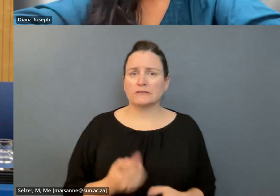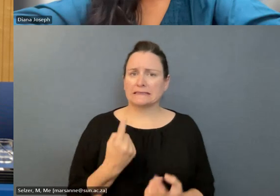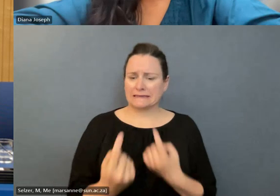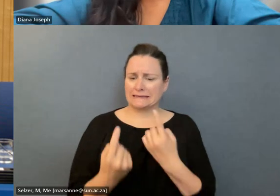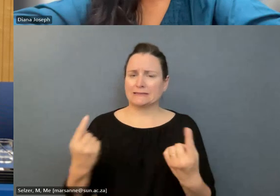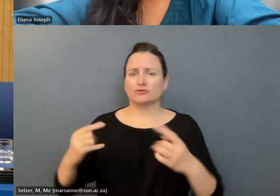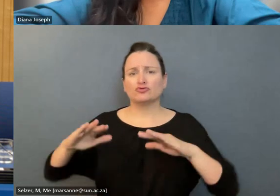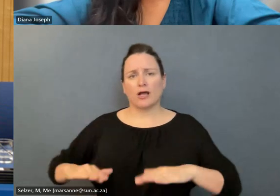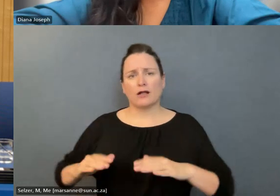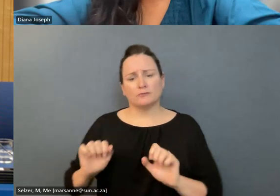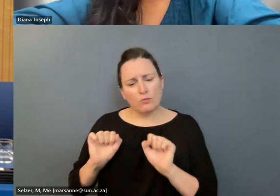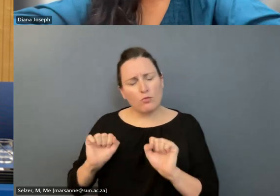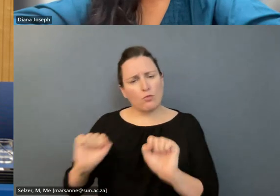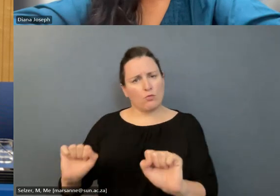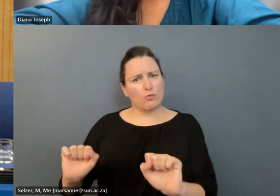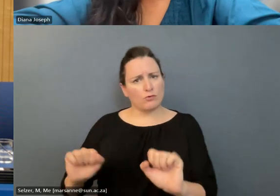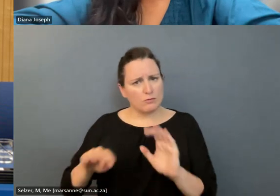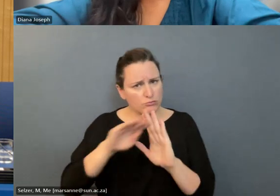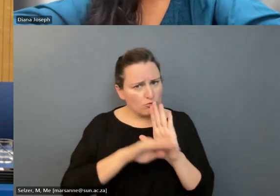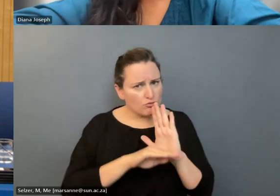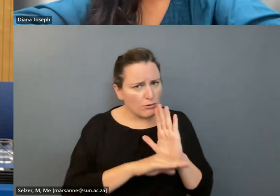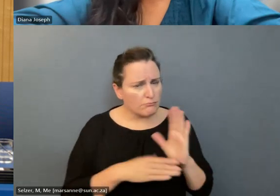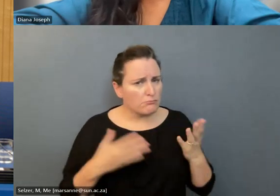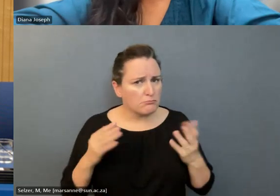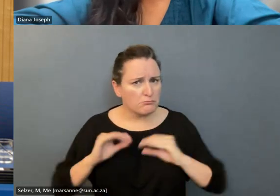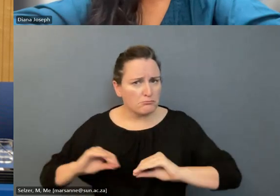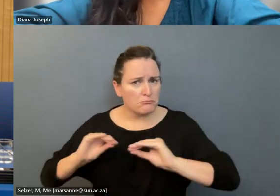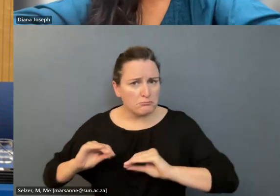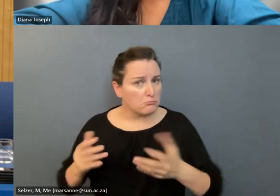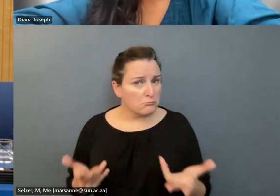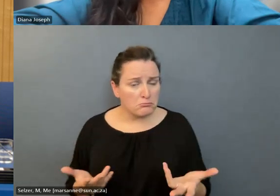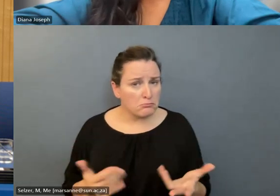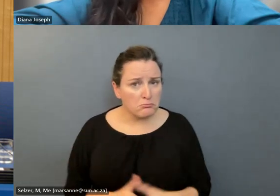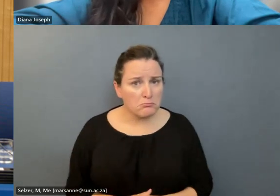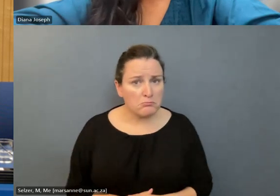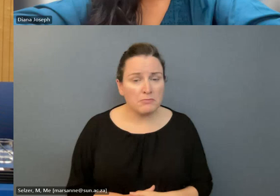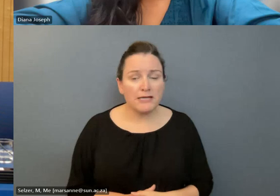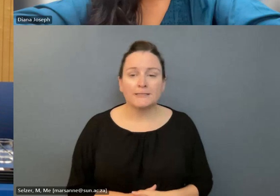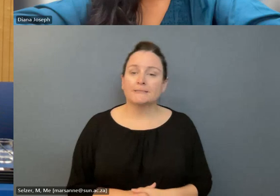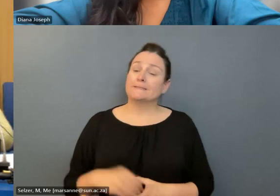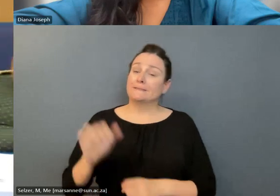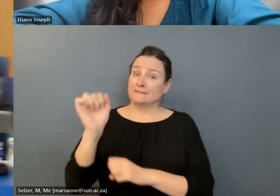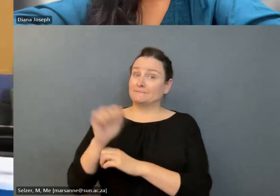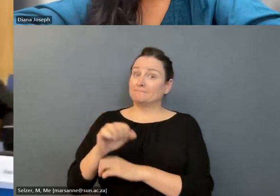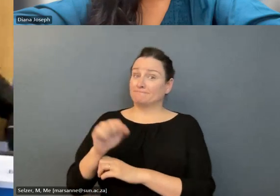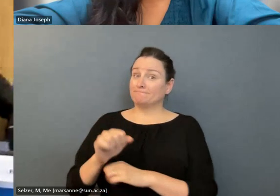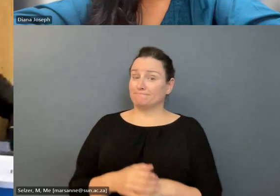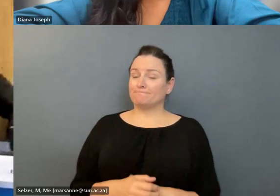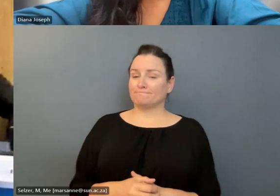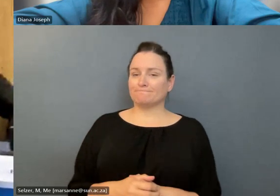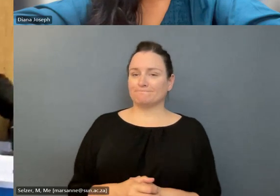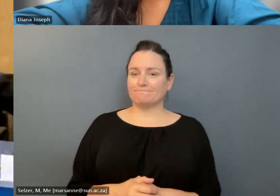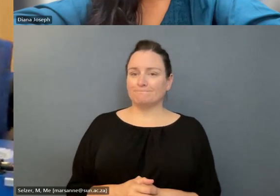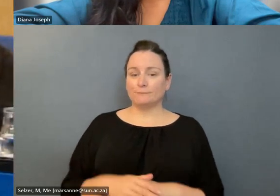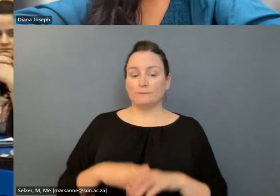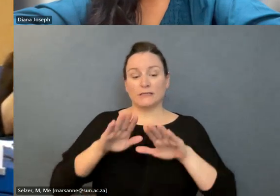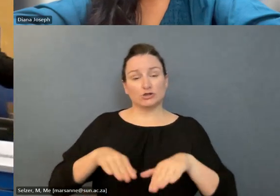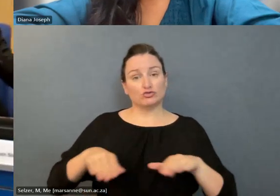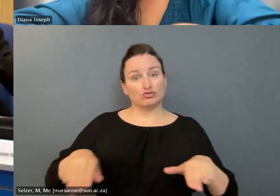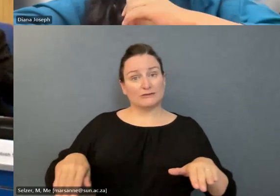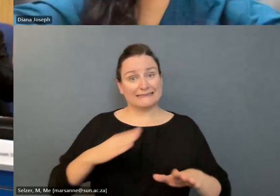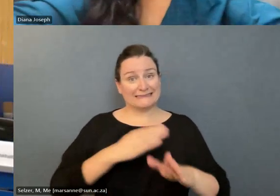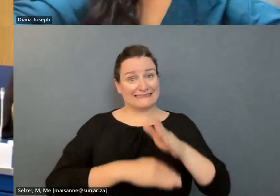course. Yes, actually, as you have very correctly pointed out, for all children with disabilities, because they